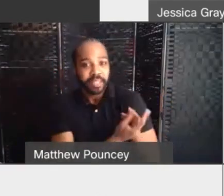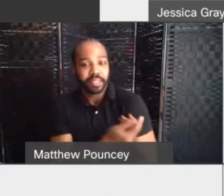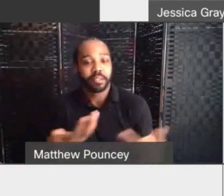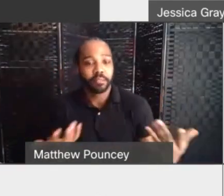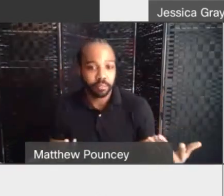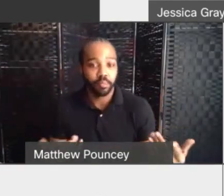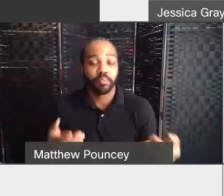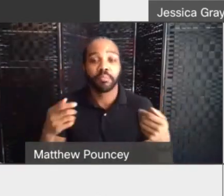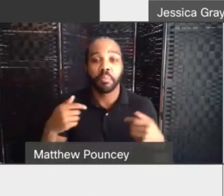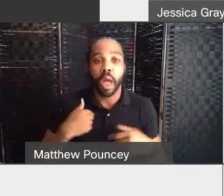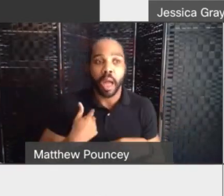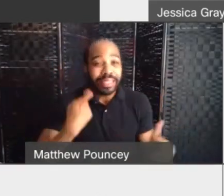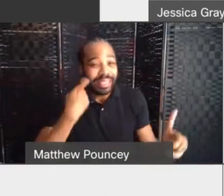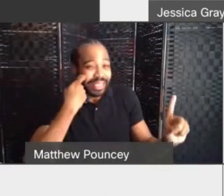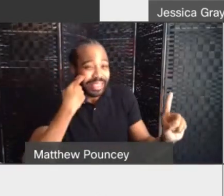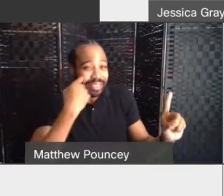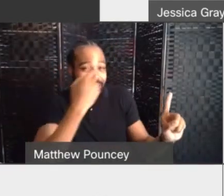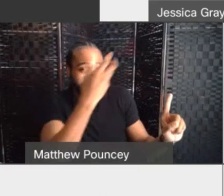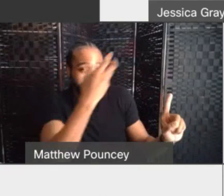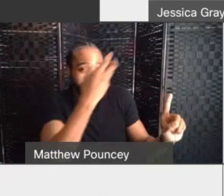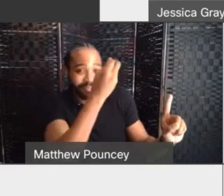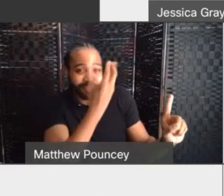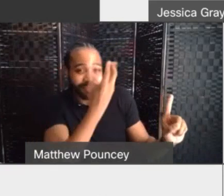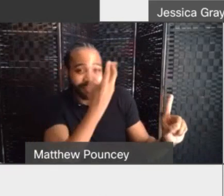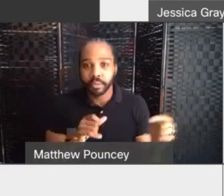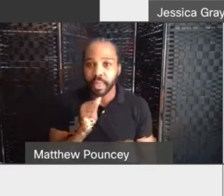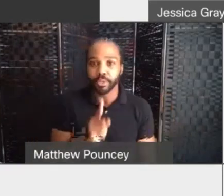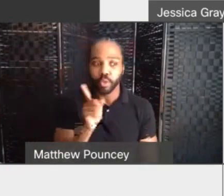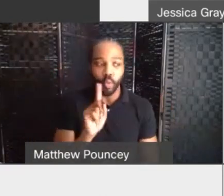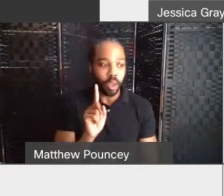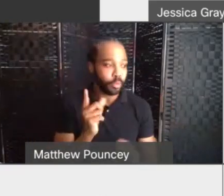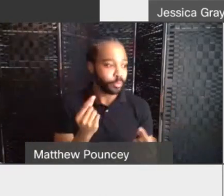just collecting that data now, so I'm not sure where we stand exactly.